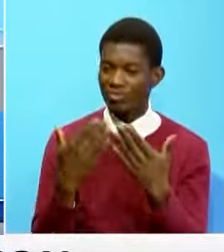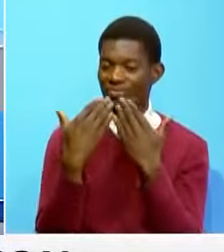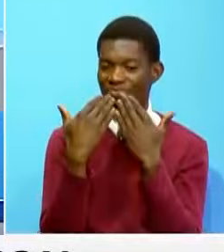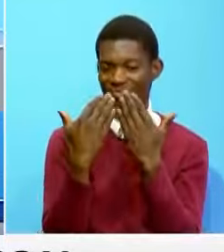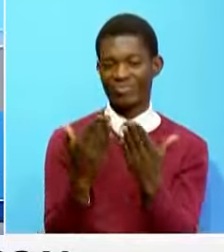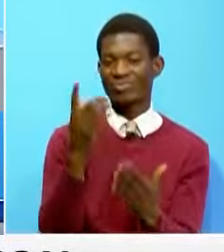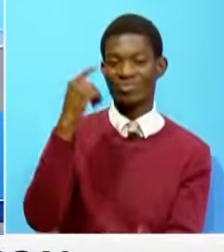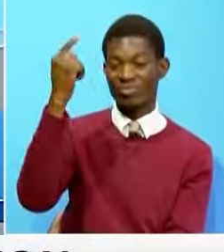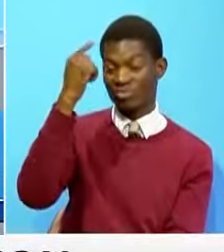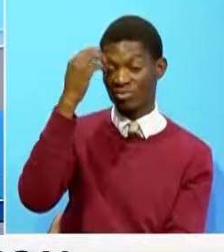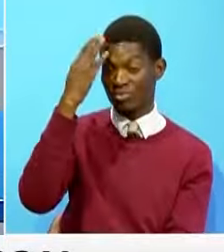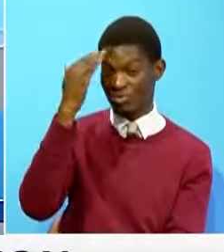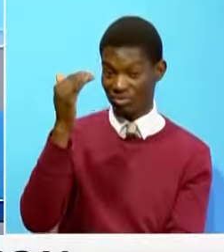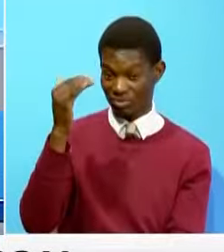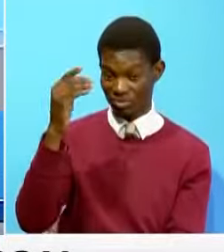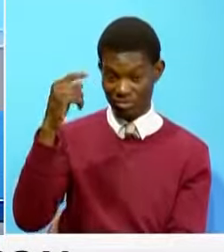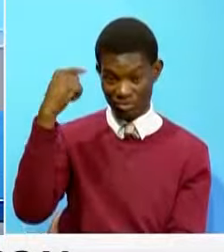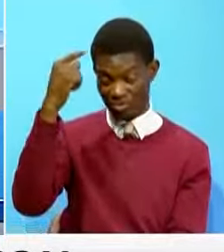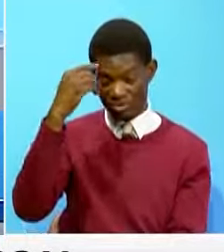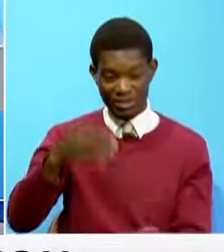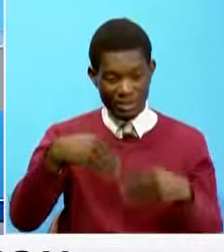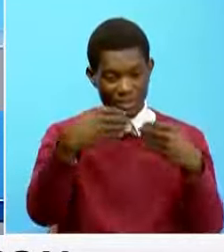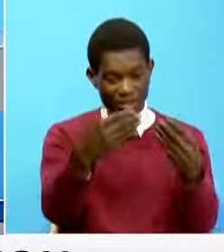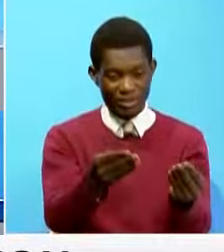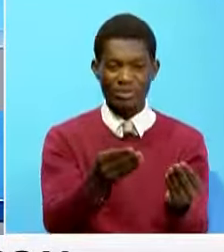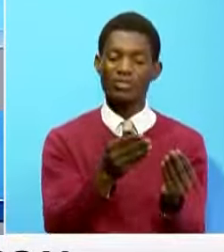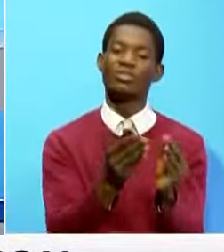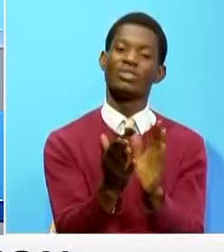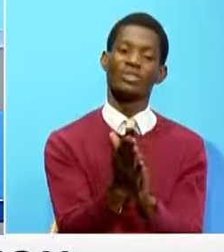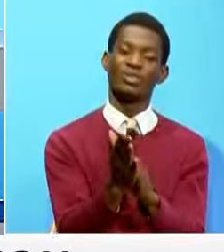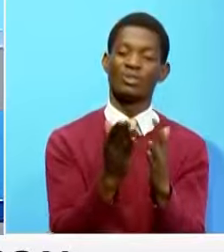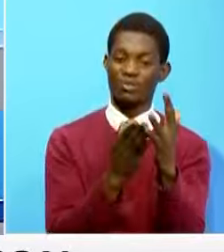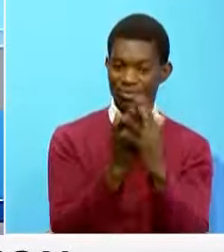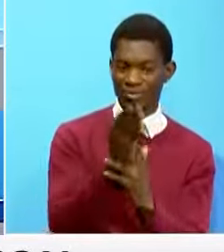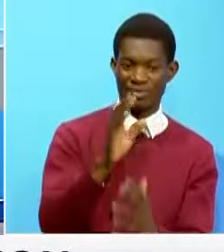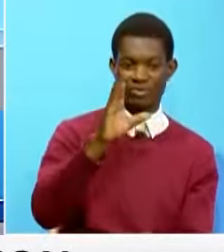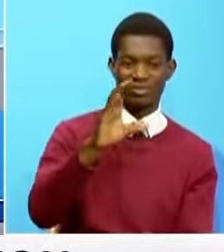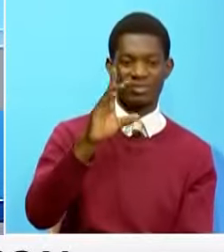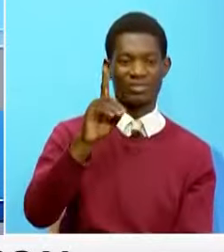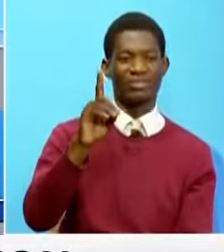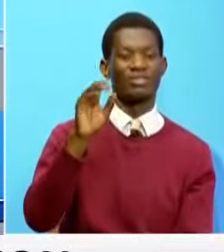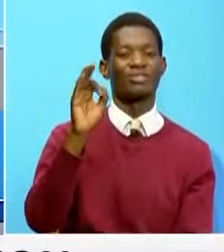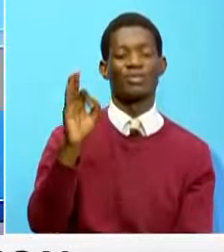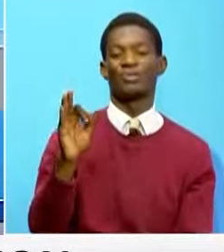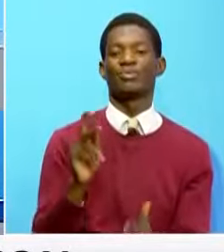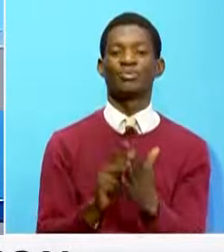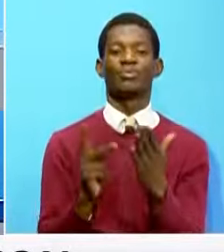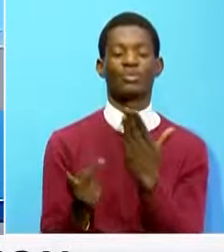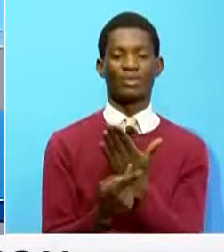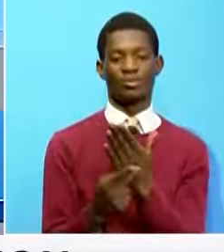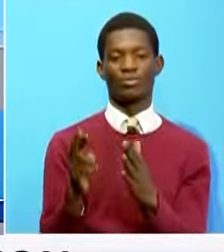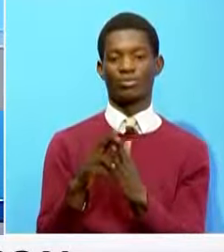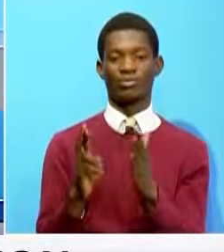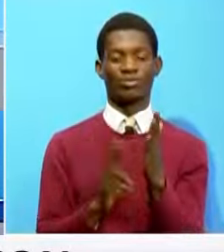to government for giving them an opportunity to acquire skills through the Constituency Development Fund CDF program. Details in